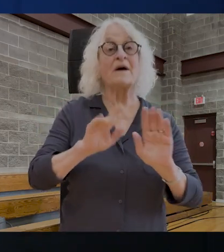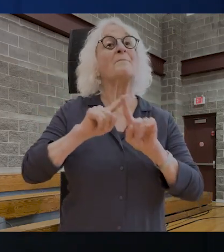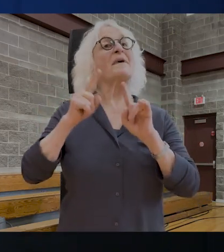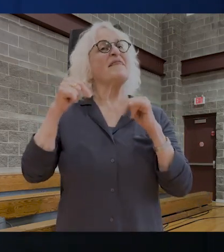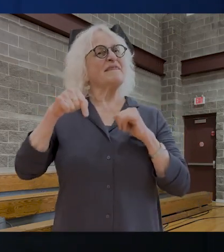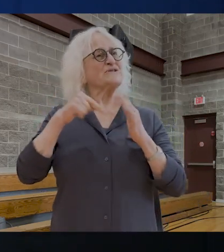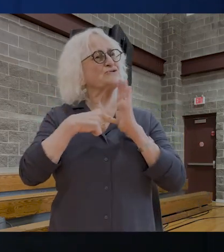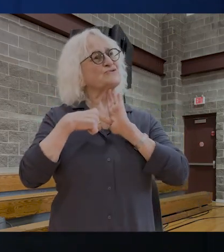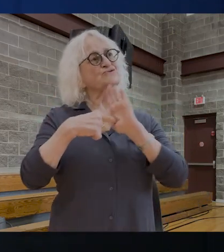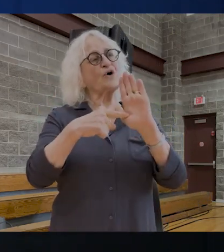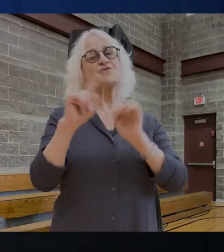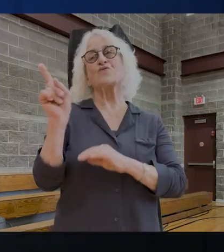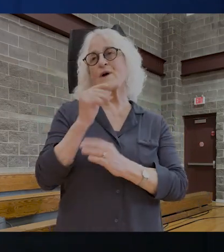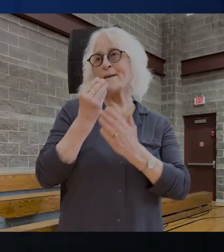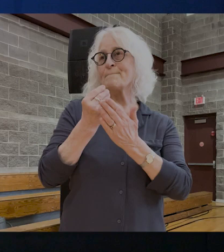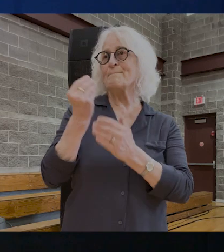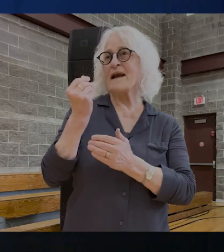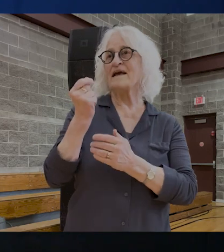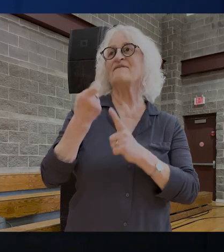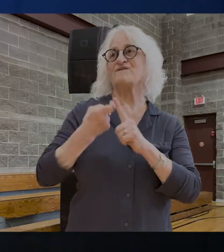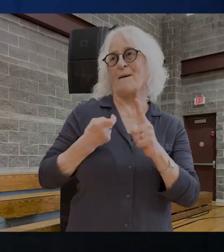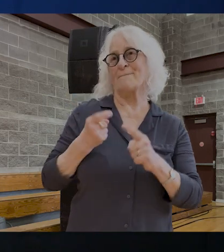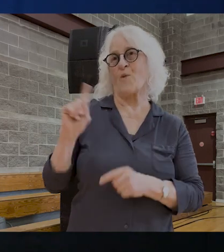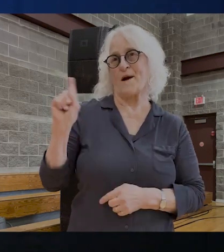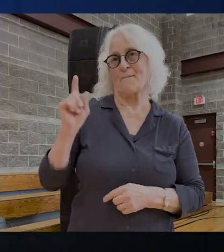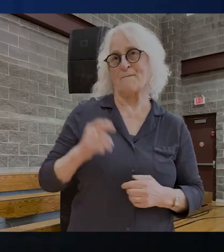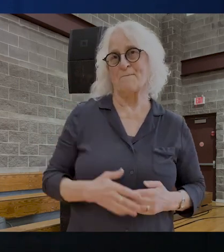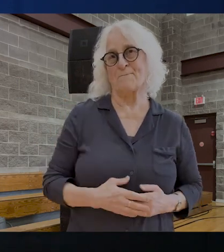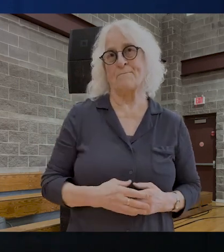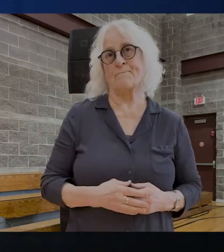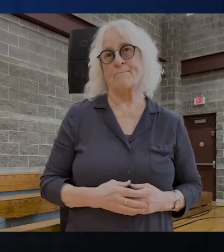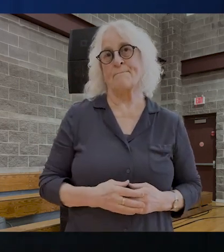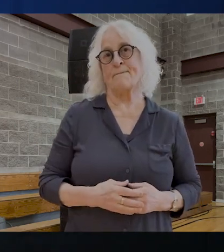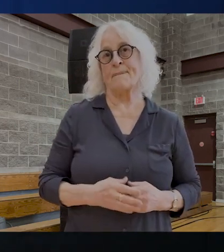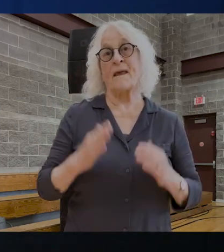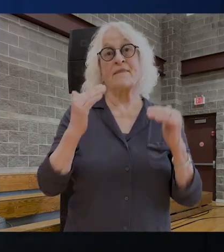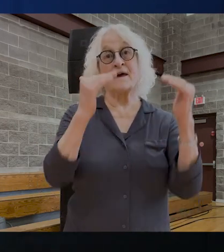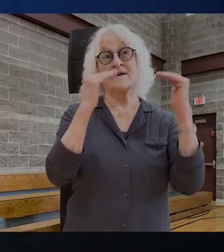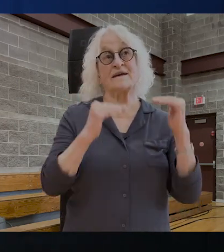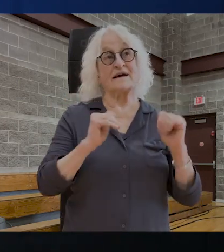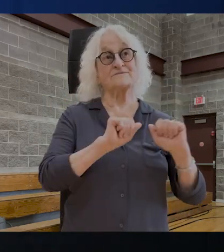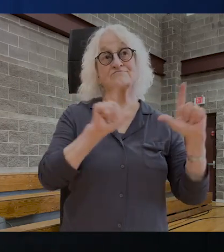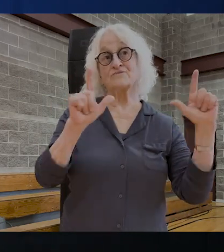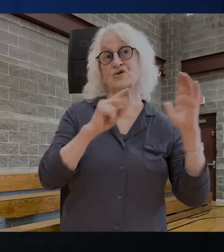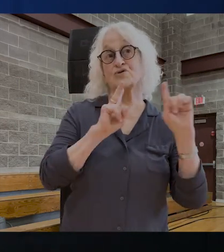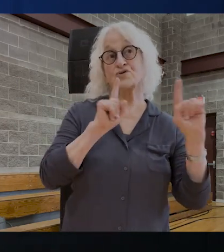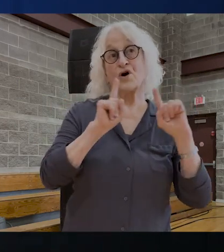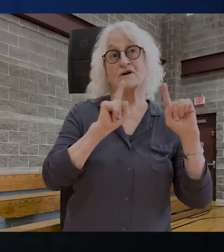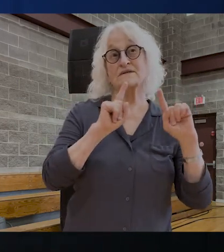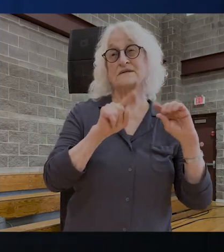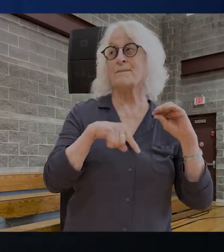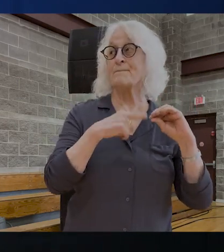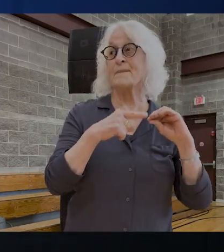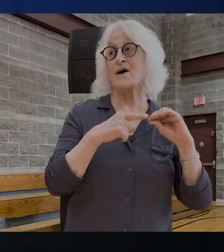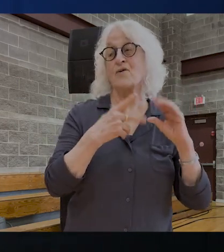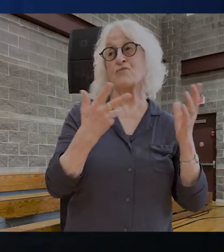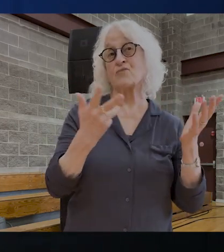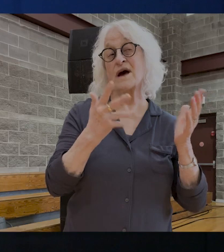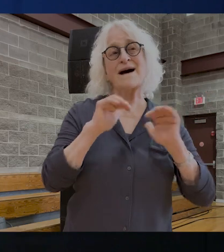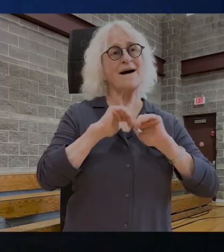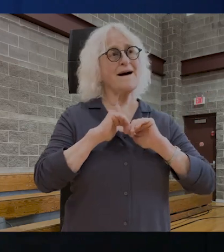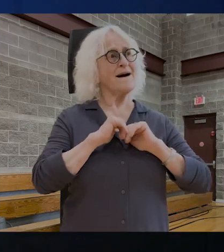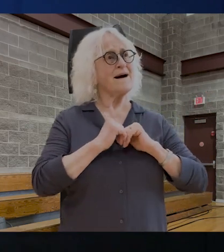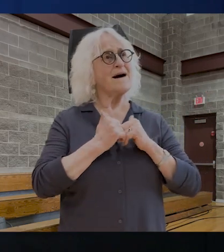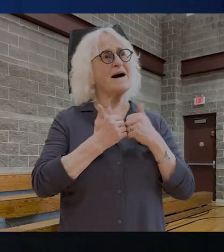this just illustrates where the money is coming from. So the next slide talks specifically about